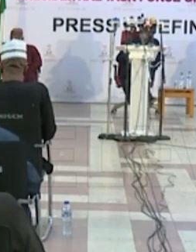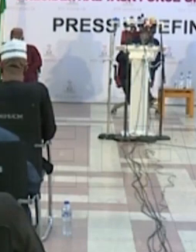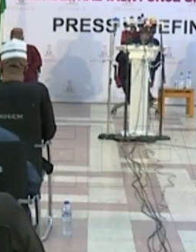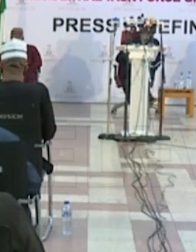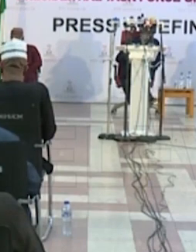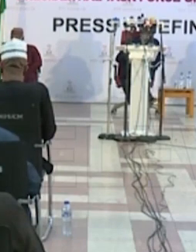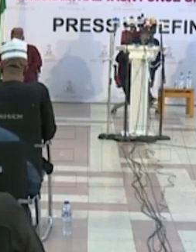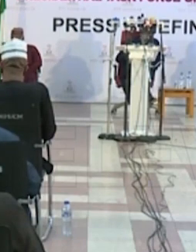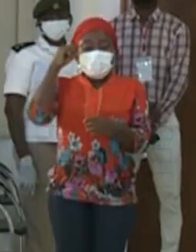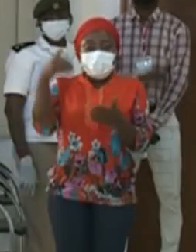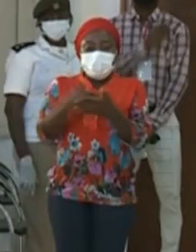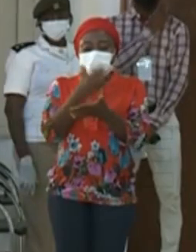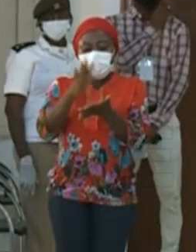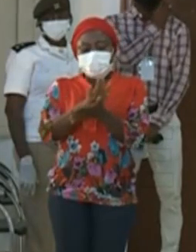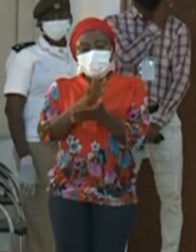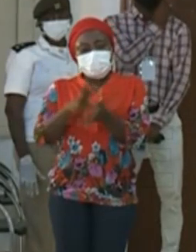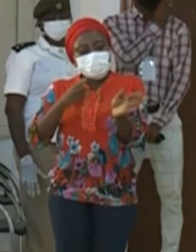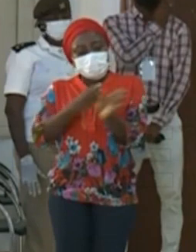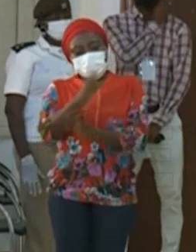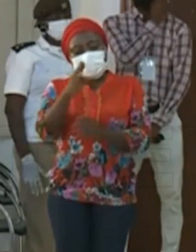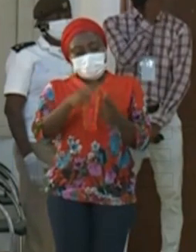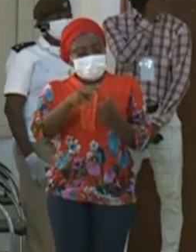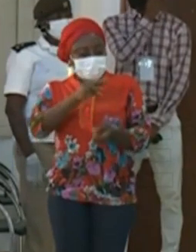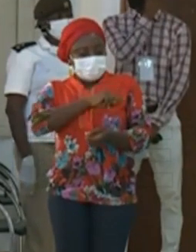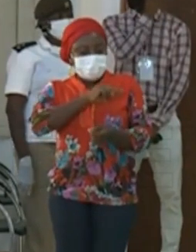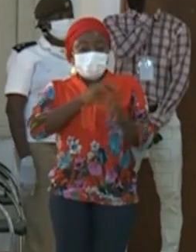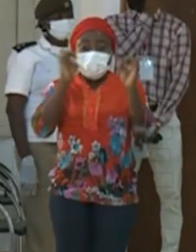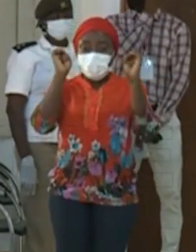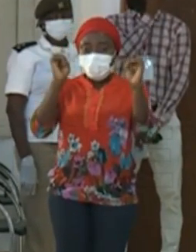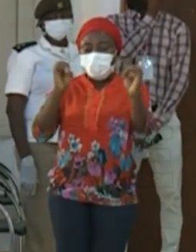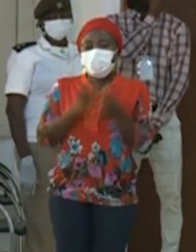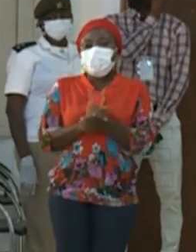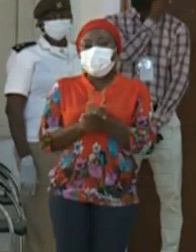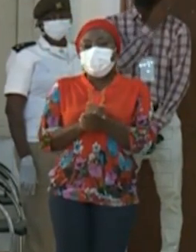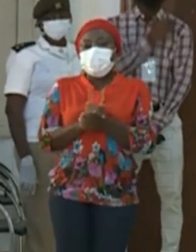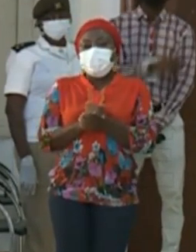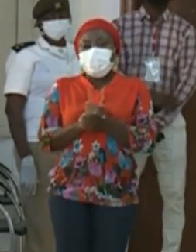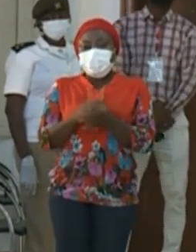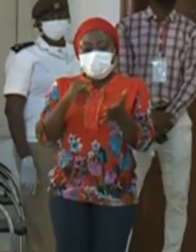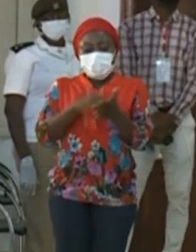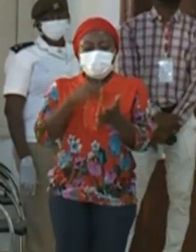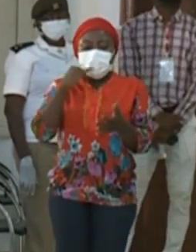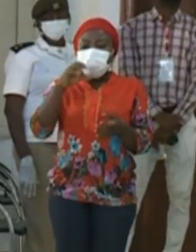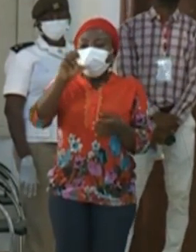Sun Newspapers. Minister of Education, this is for you, please. It's an SOS